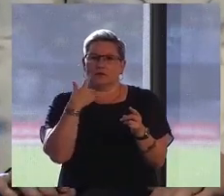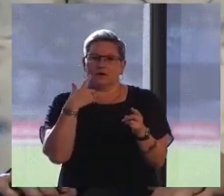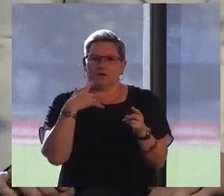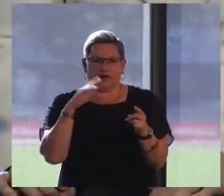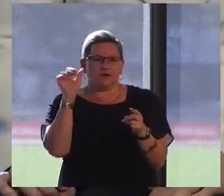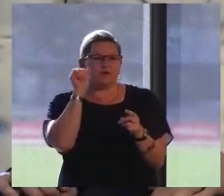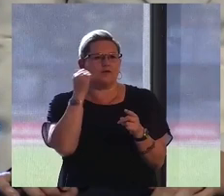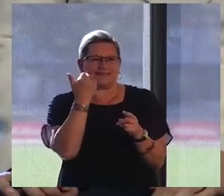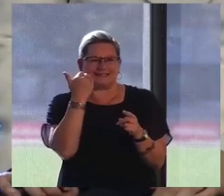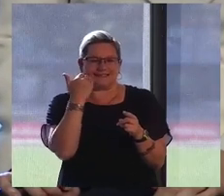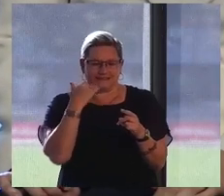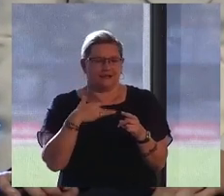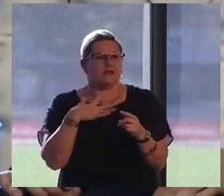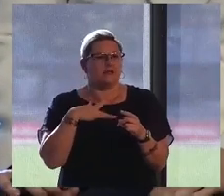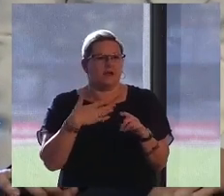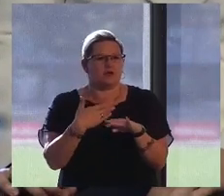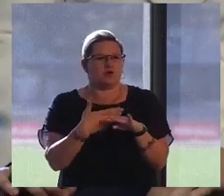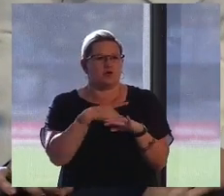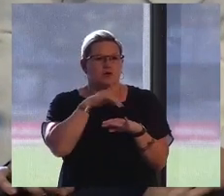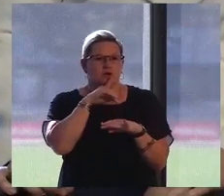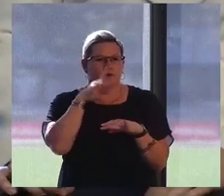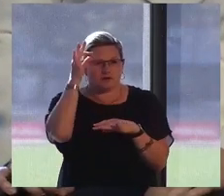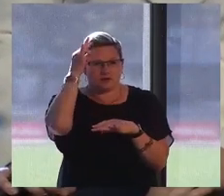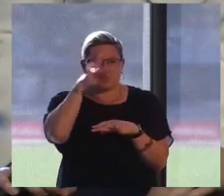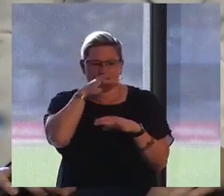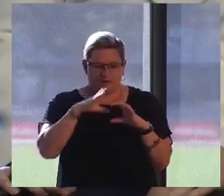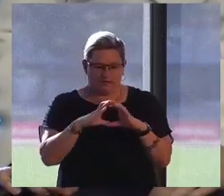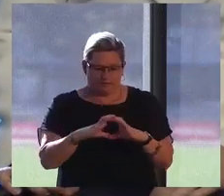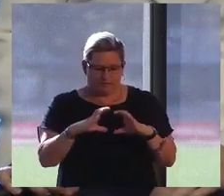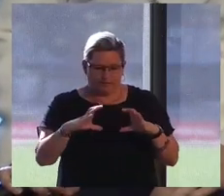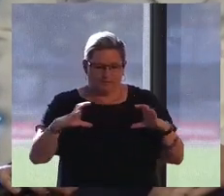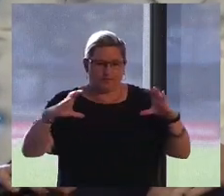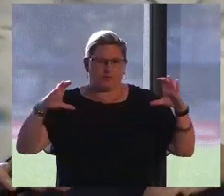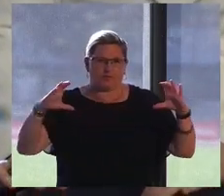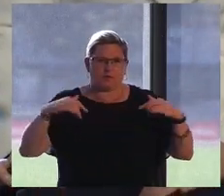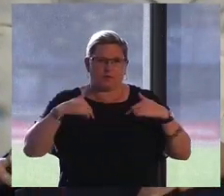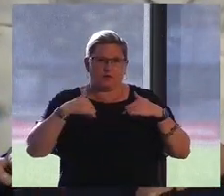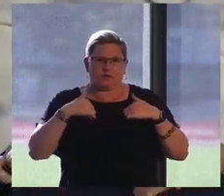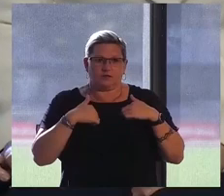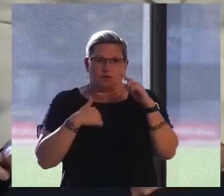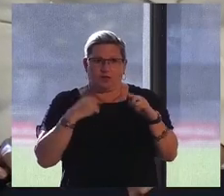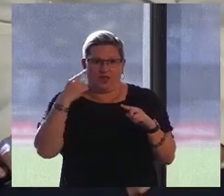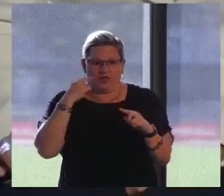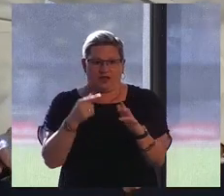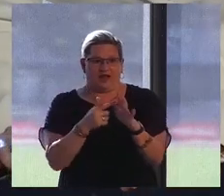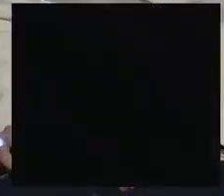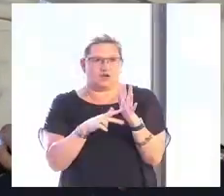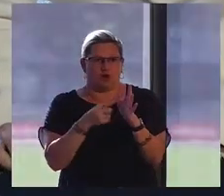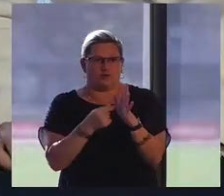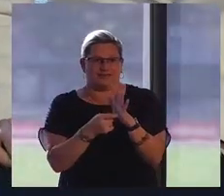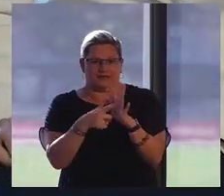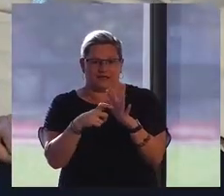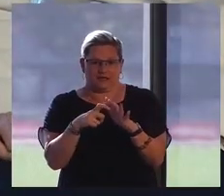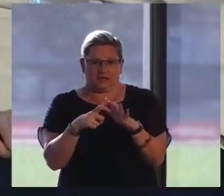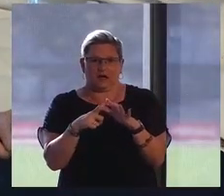shared, when we think about the situation unfolding in Antarctica right now, it pushes me right into the panic zone, to be honest with you. And